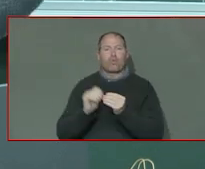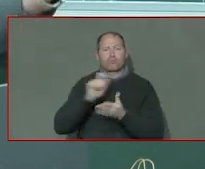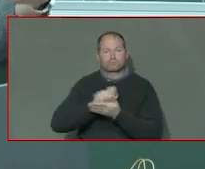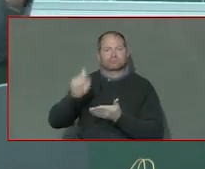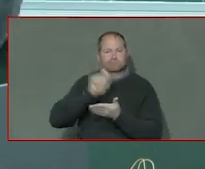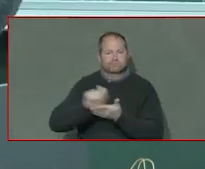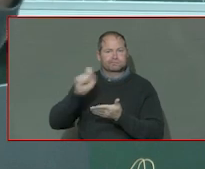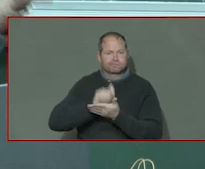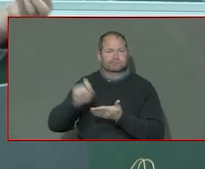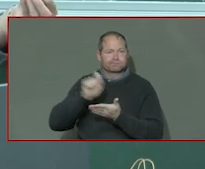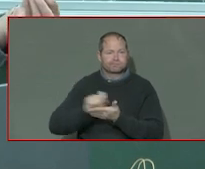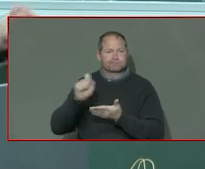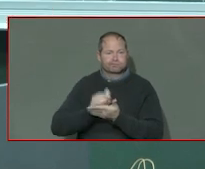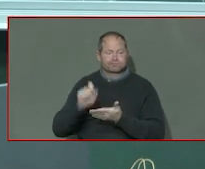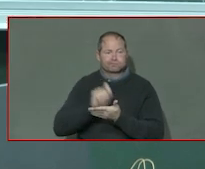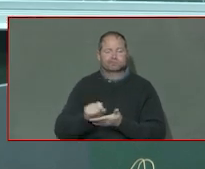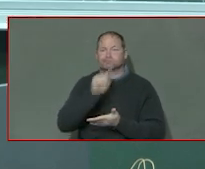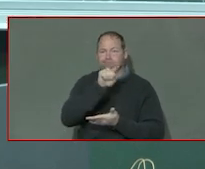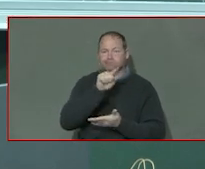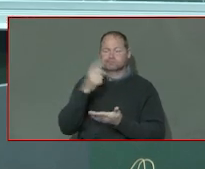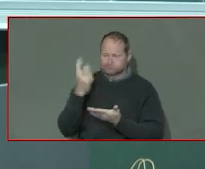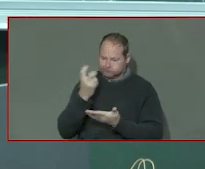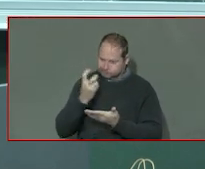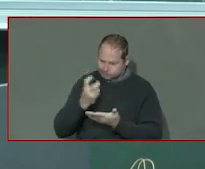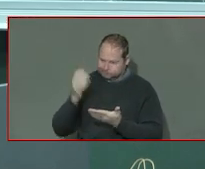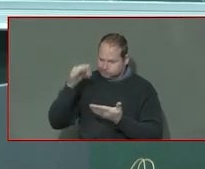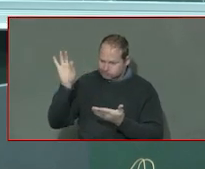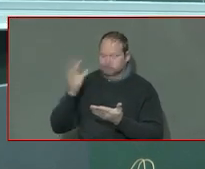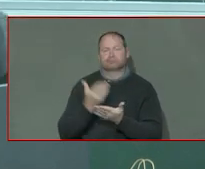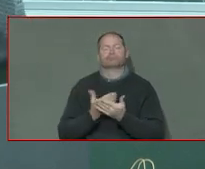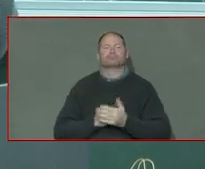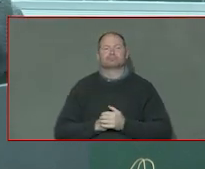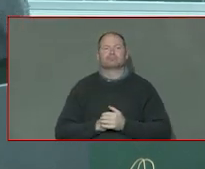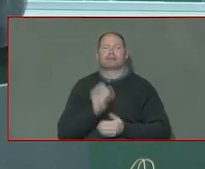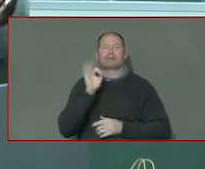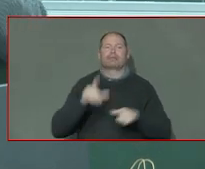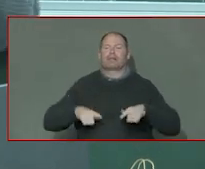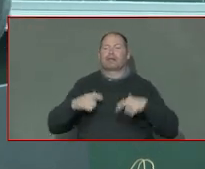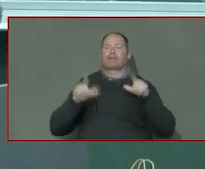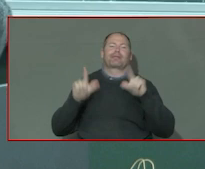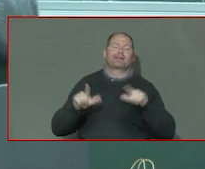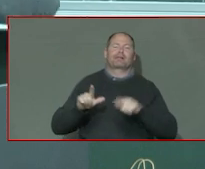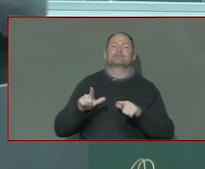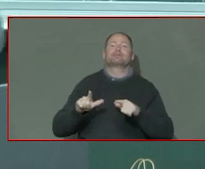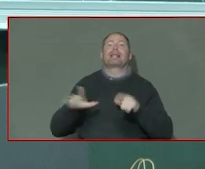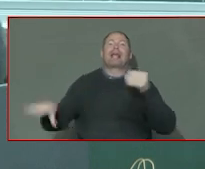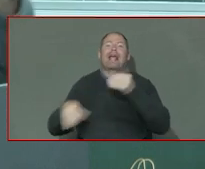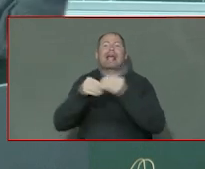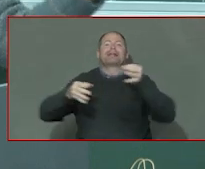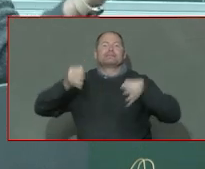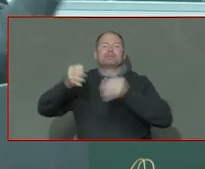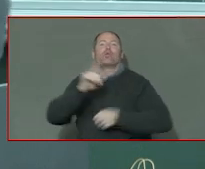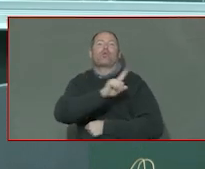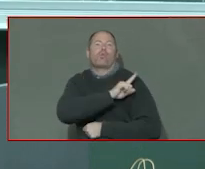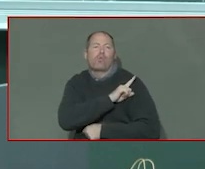the marker to find that mark. So if they say there's less chance of survival, you must explain why. Why? Because